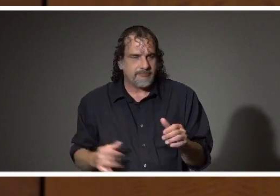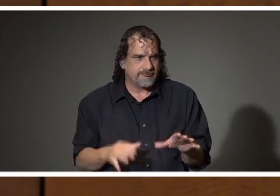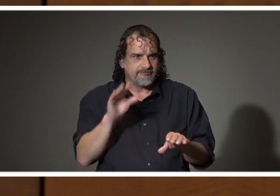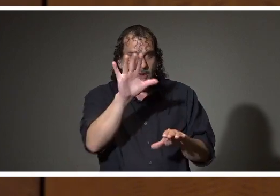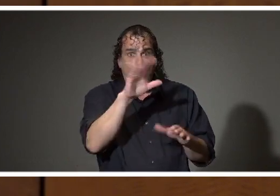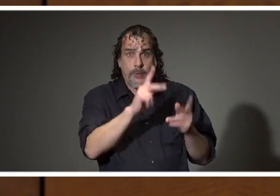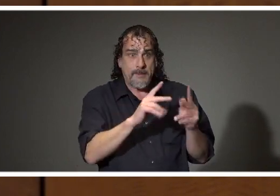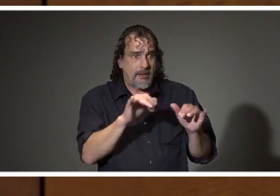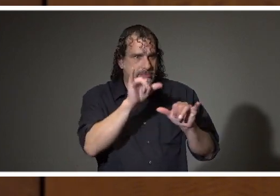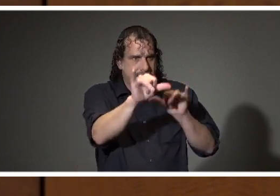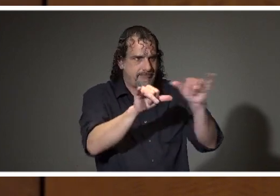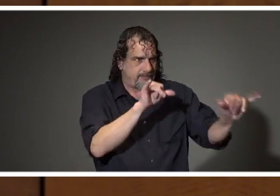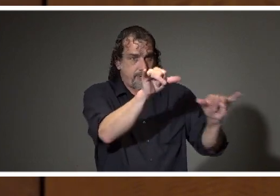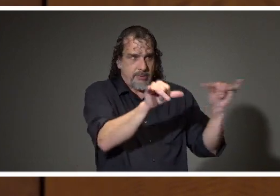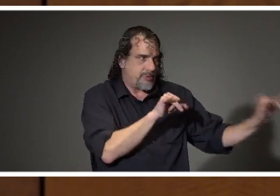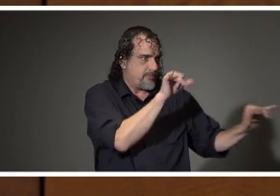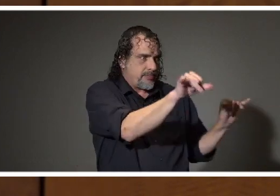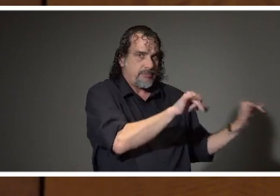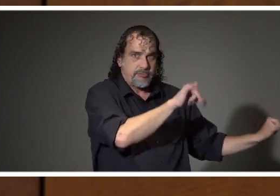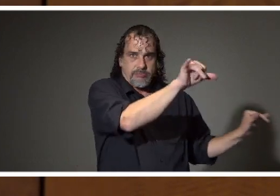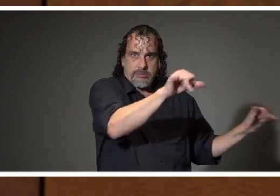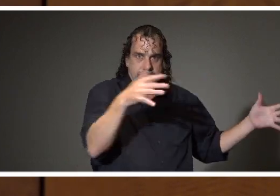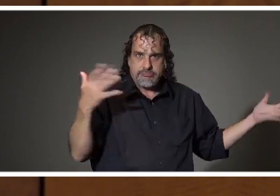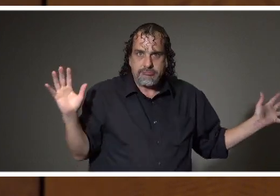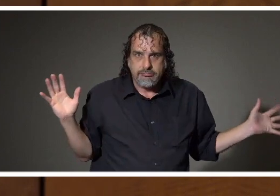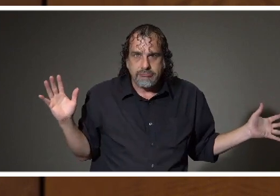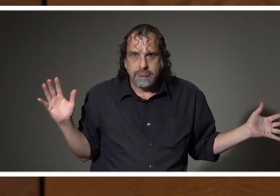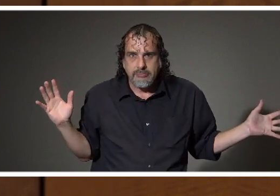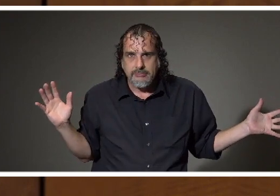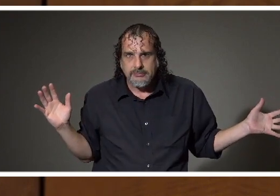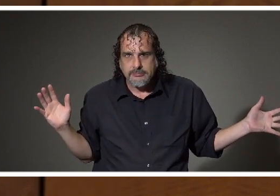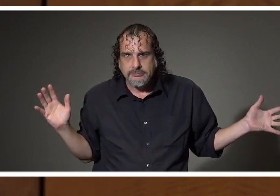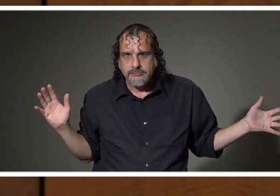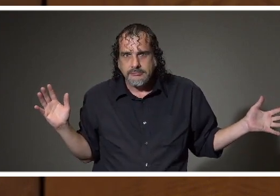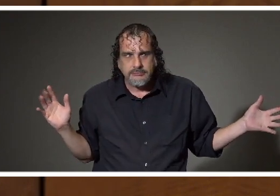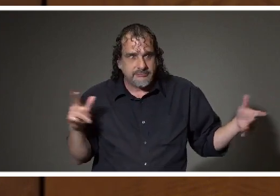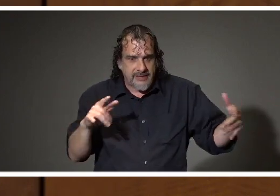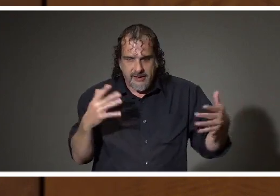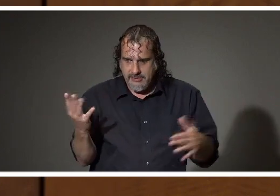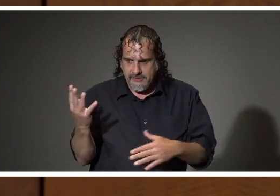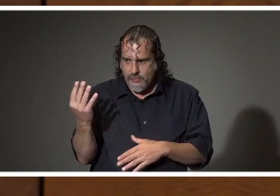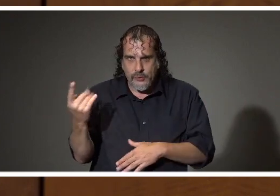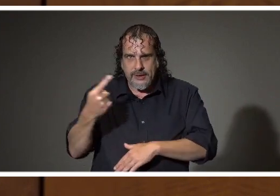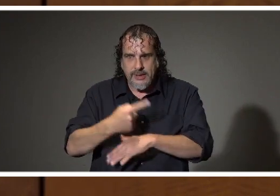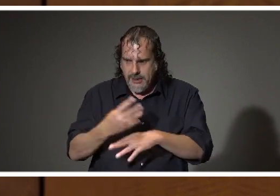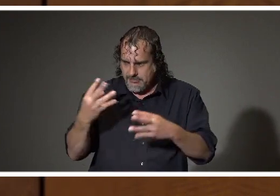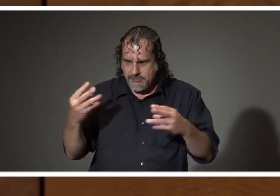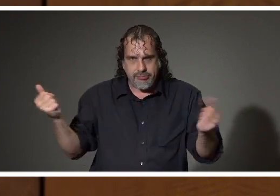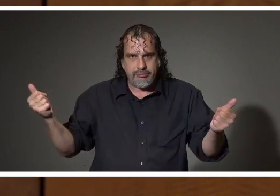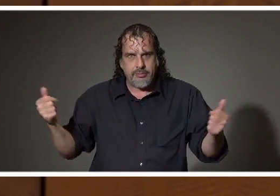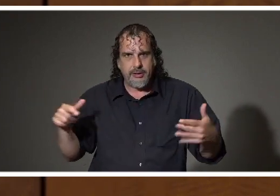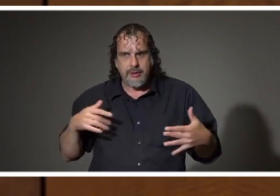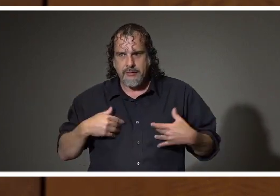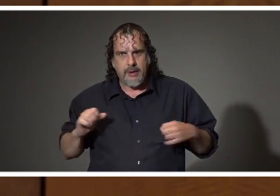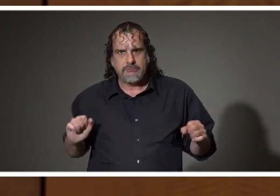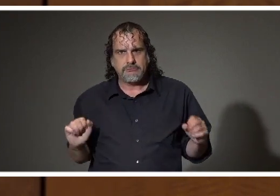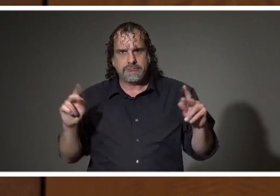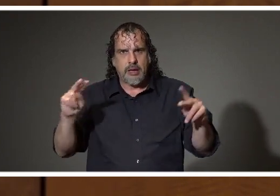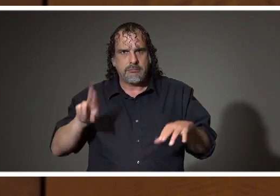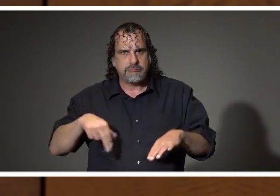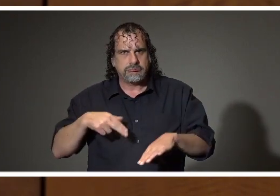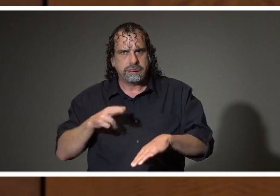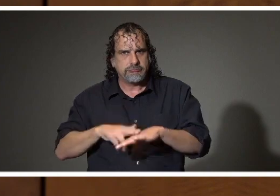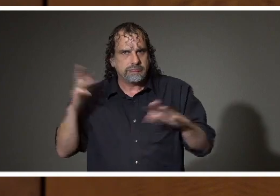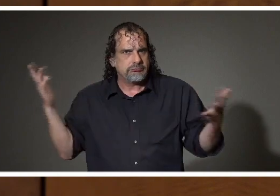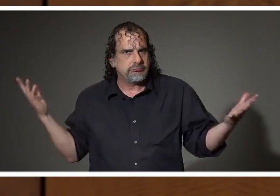people that we found that were within their inner circle that have been contacted, now that they are beyond their 14-day period or